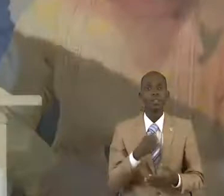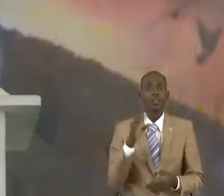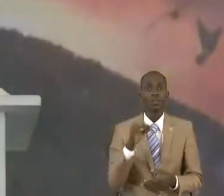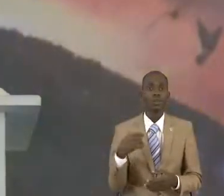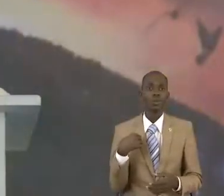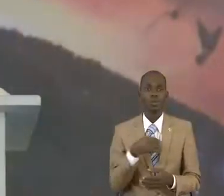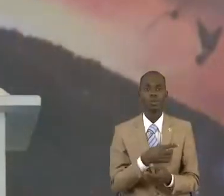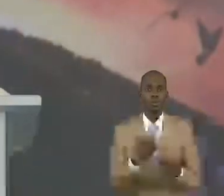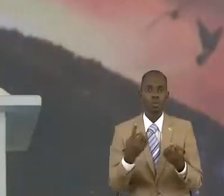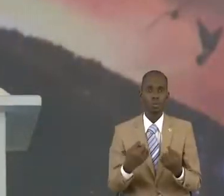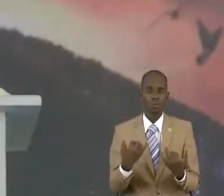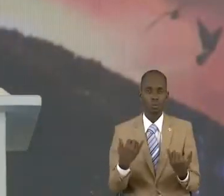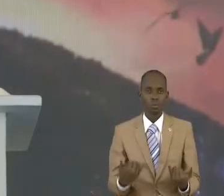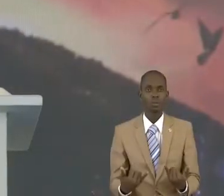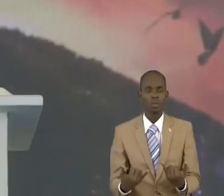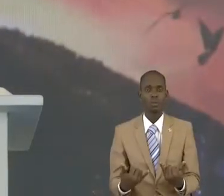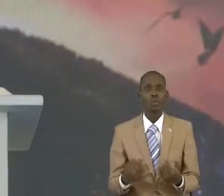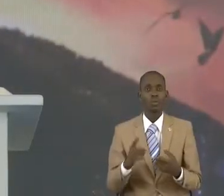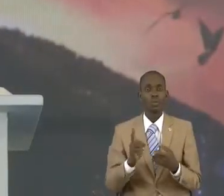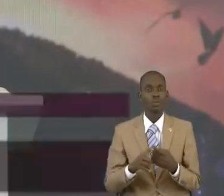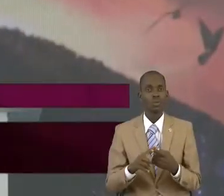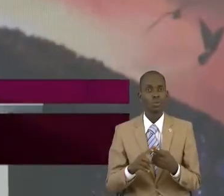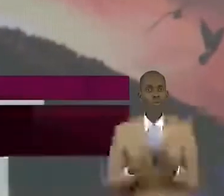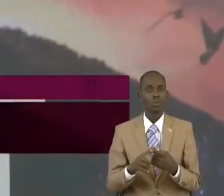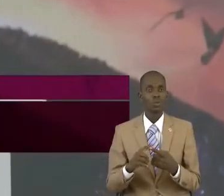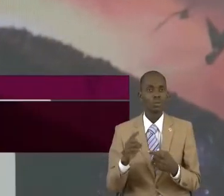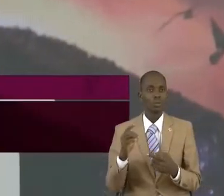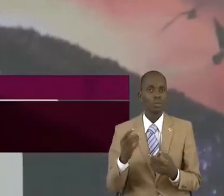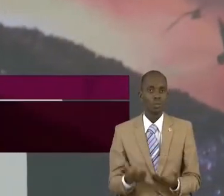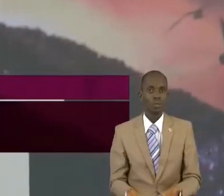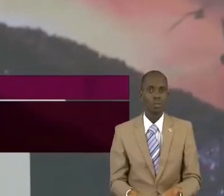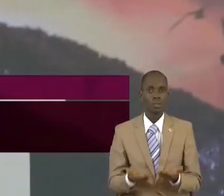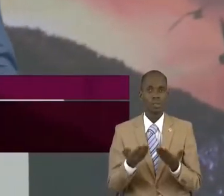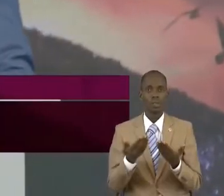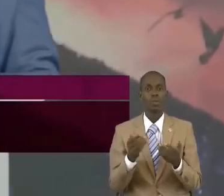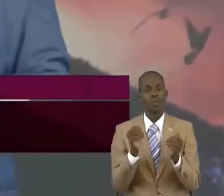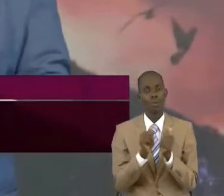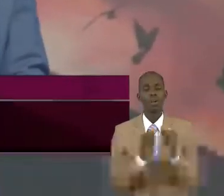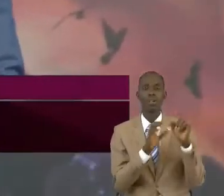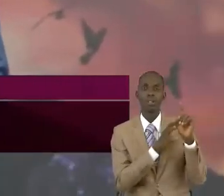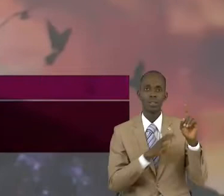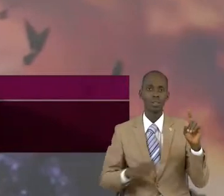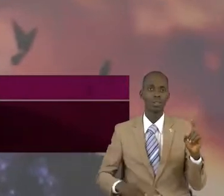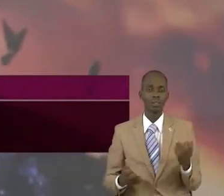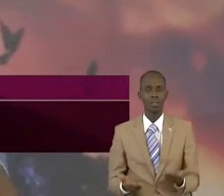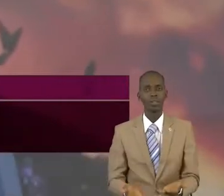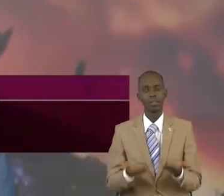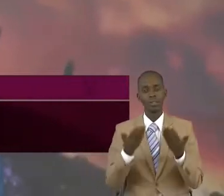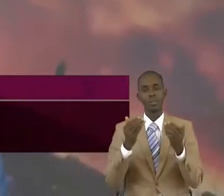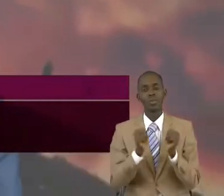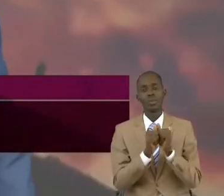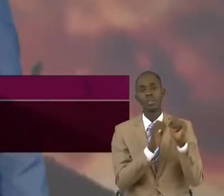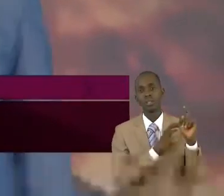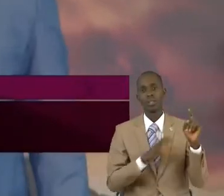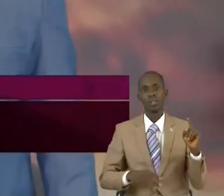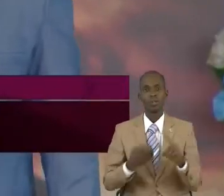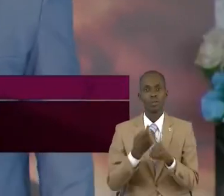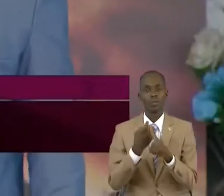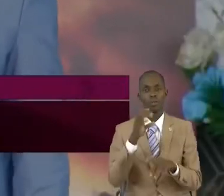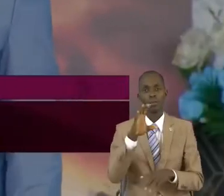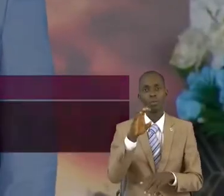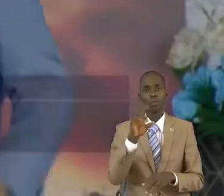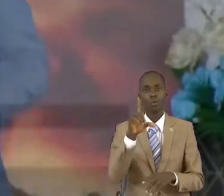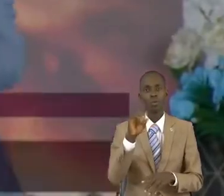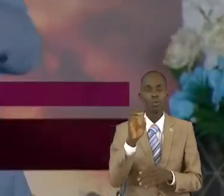to reason with Christ. Colossians chapter 3. I'm reading from verse